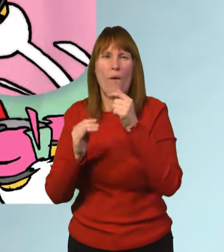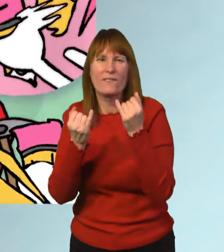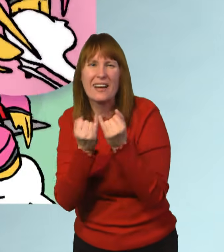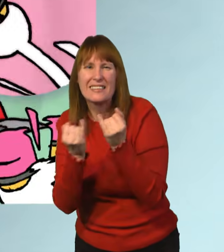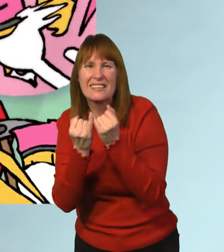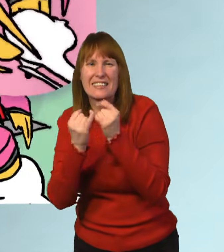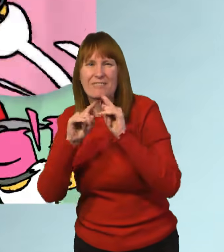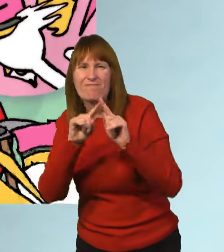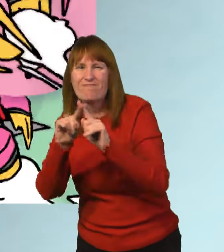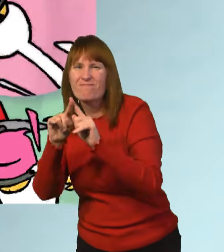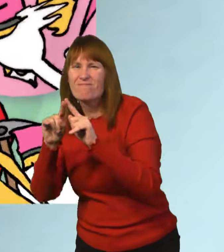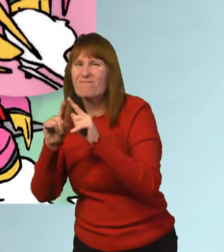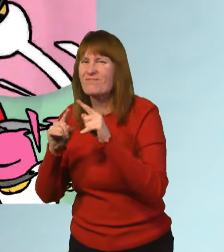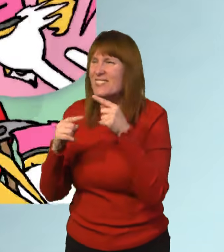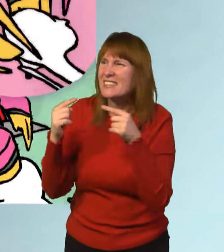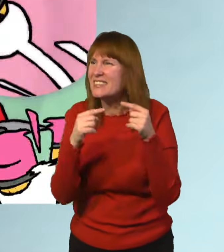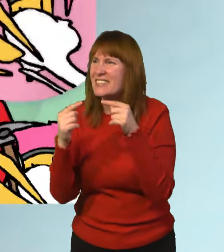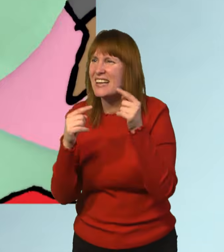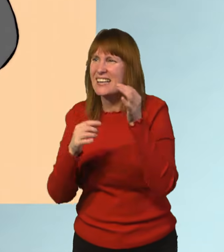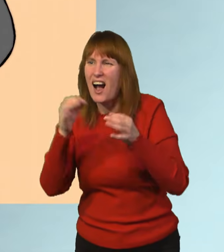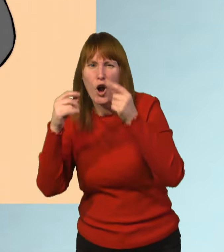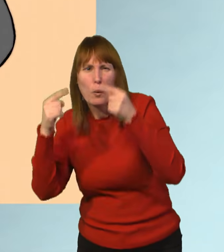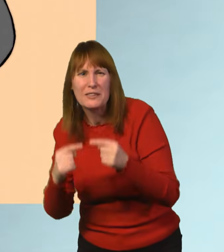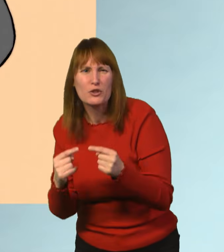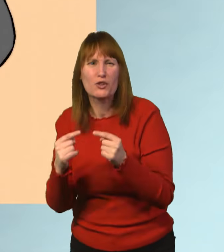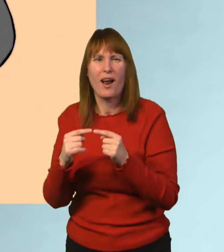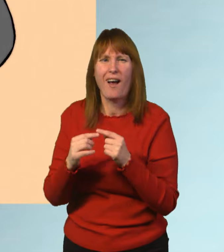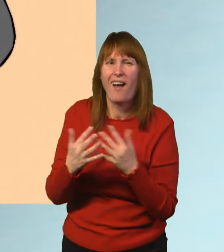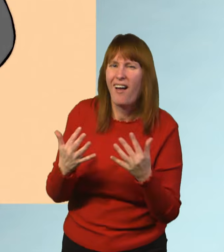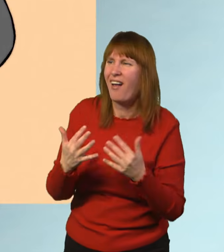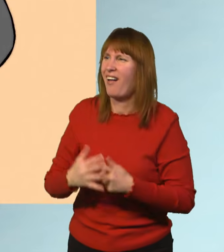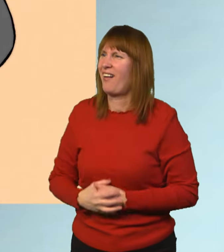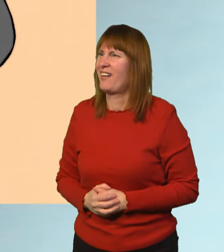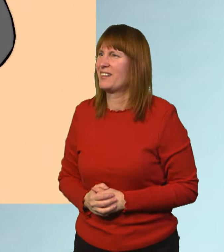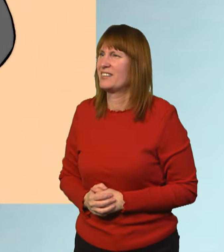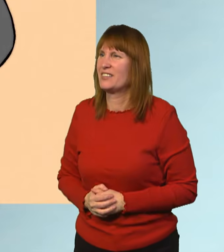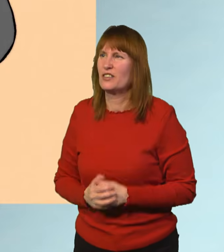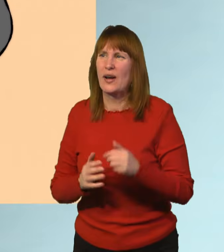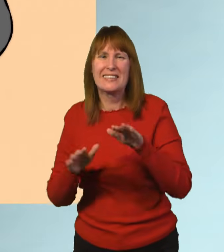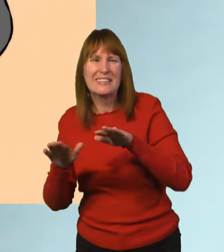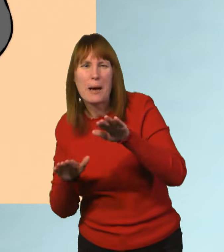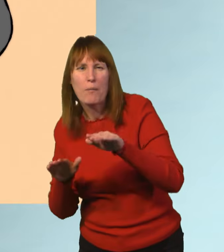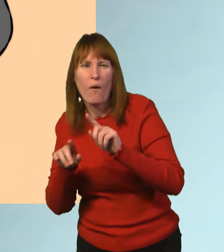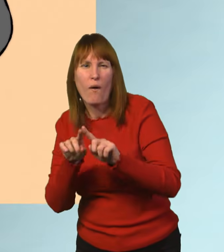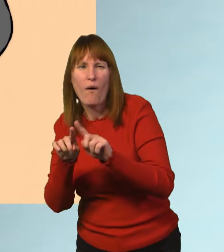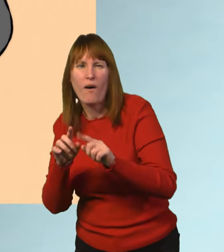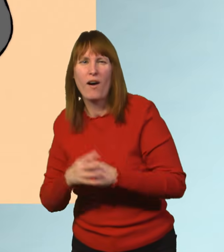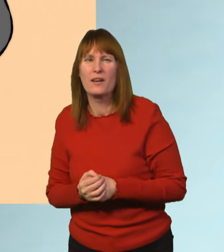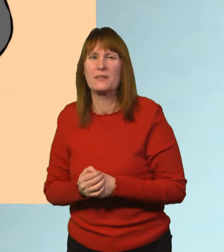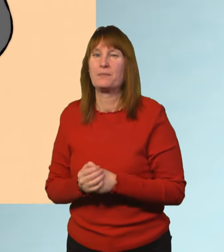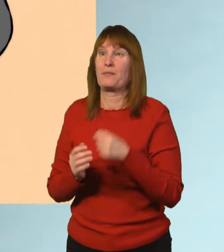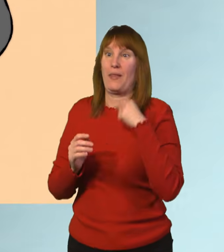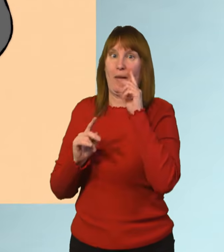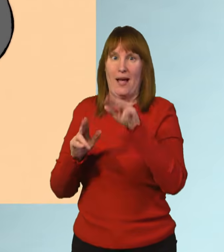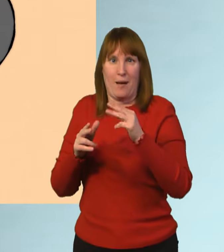field breaking, competitive rollerblading, and recreational skateboarding, and... There, it was a lot to cover, but I think we've prepared you